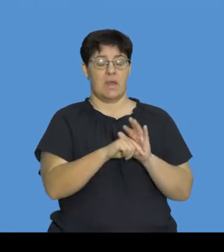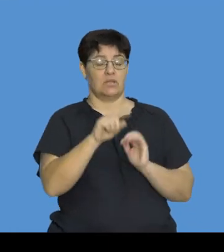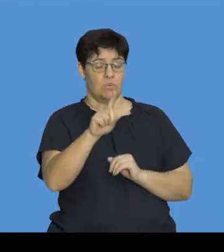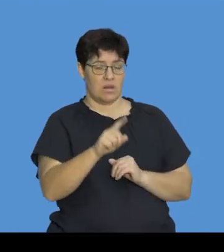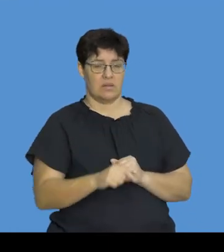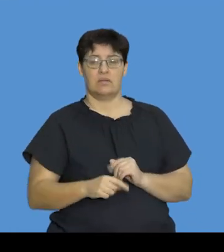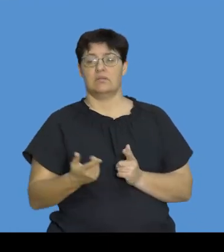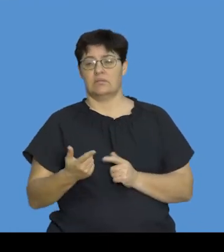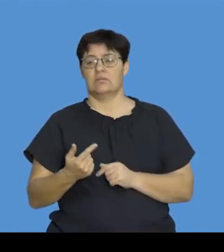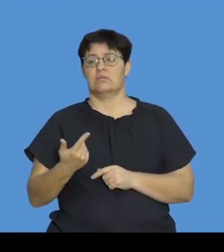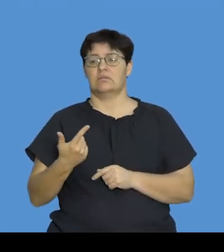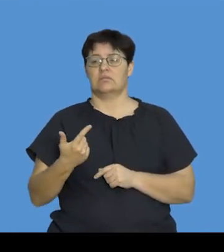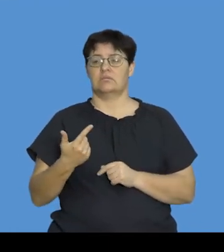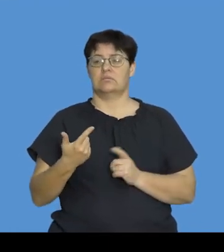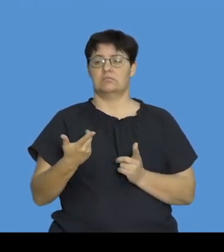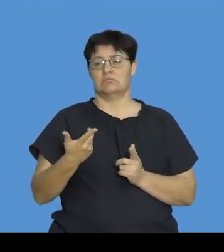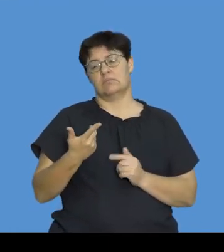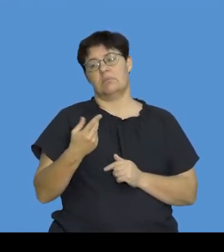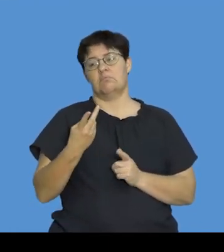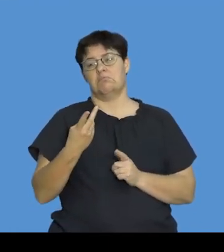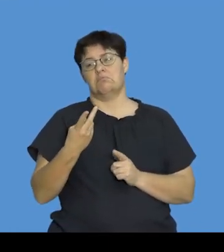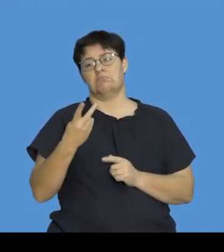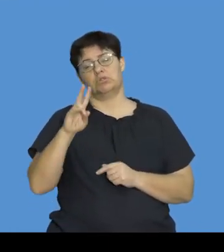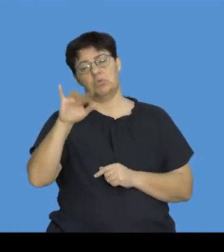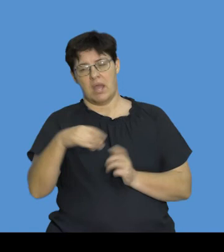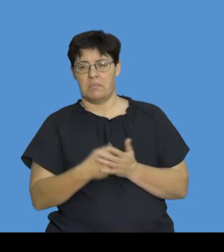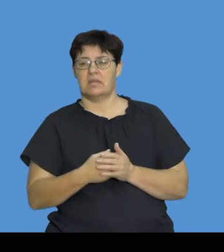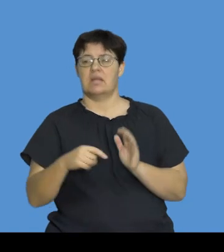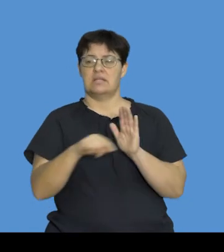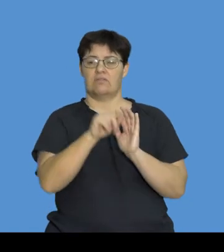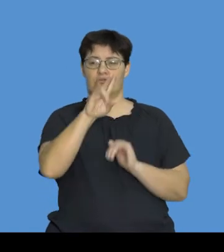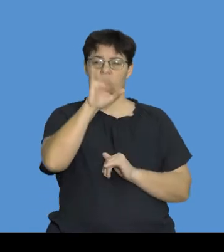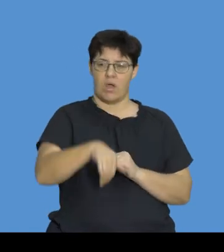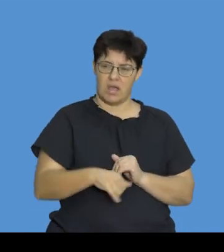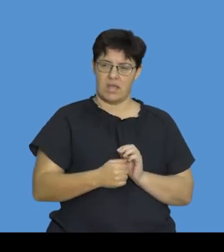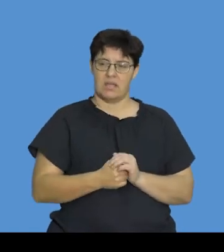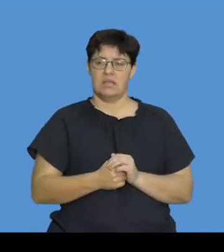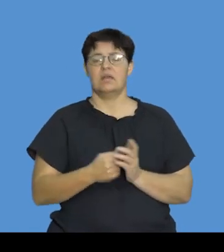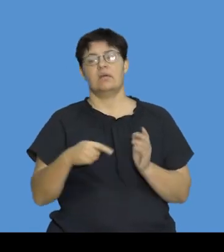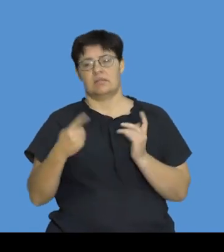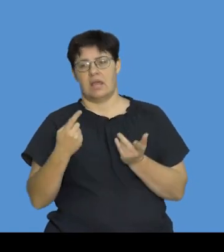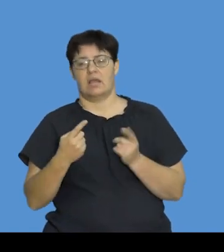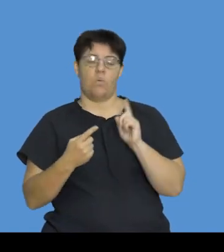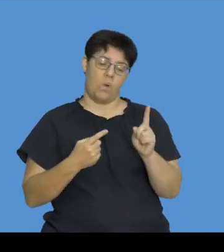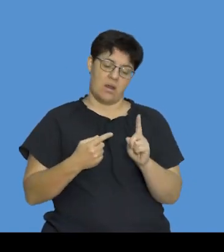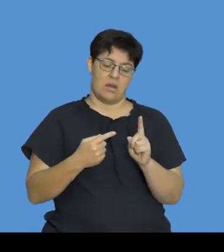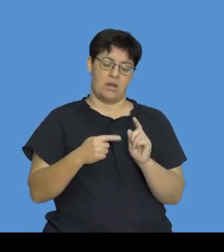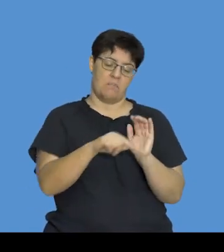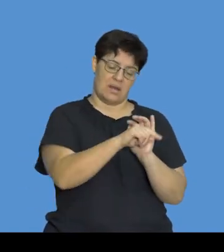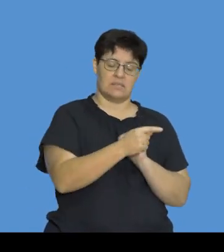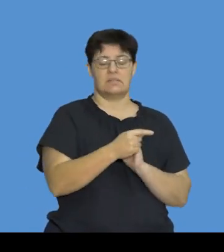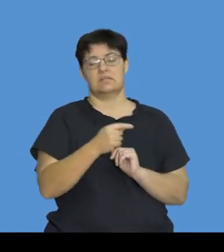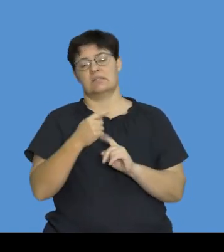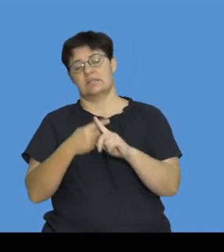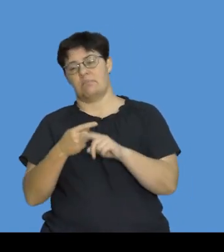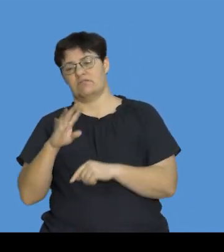and the 2 gives me negative 2y. Minus 1 and the 4 gives me negative 4. And this